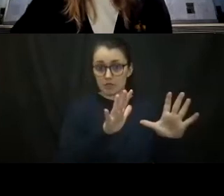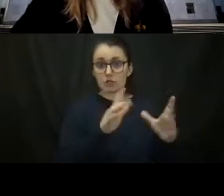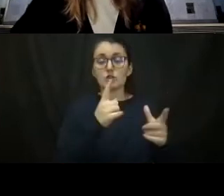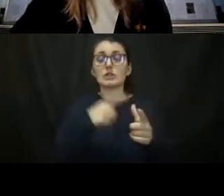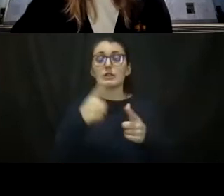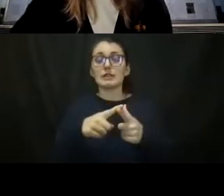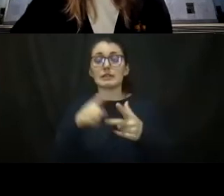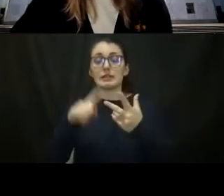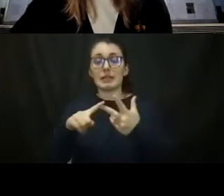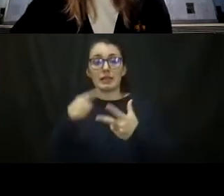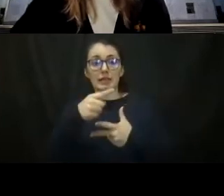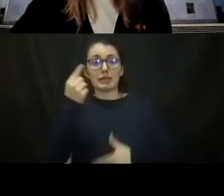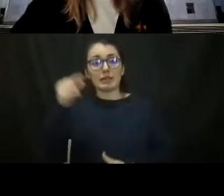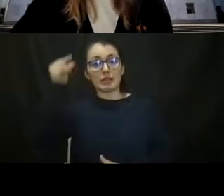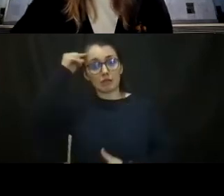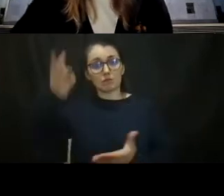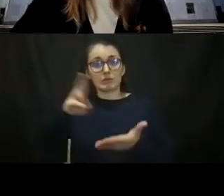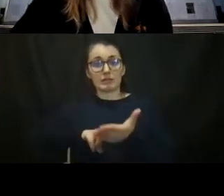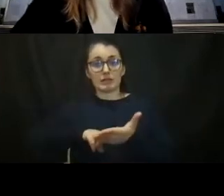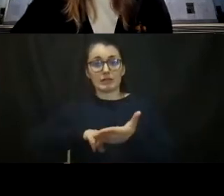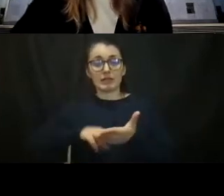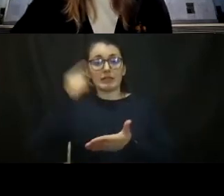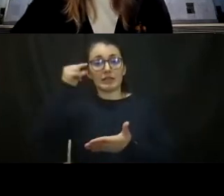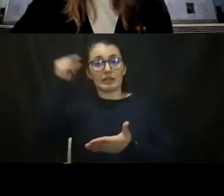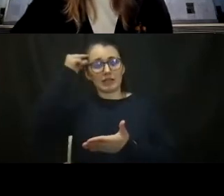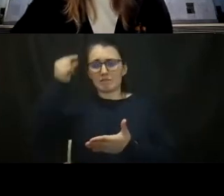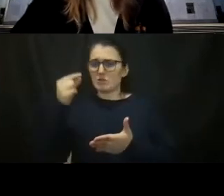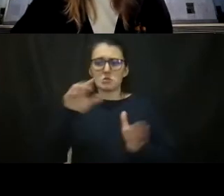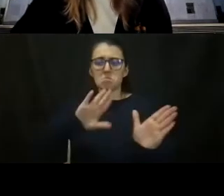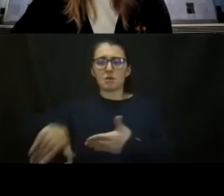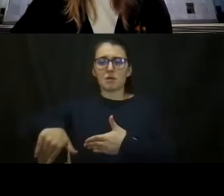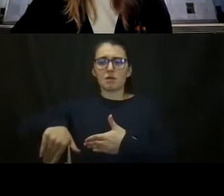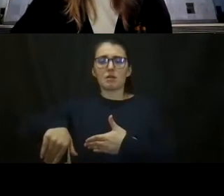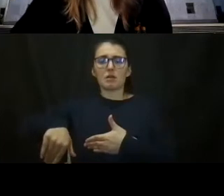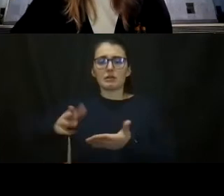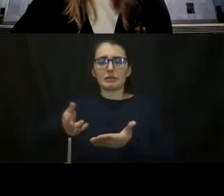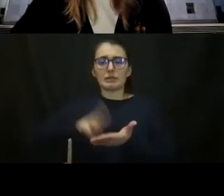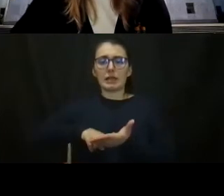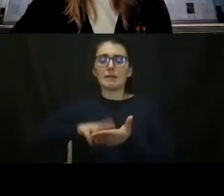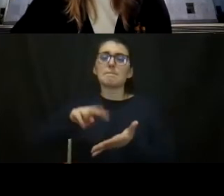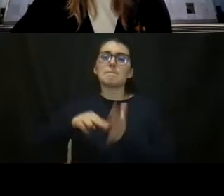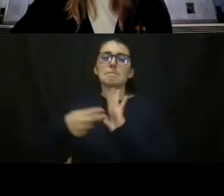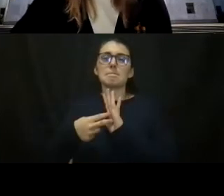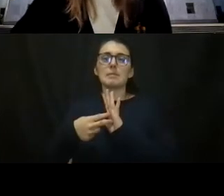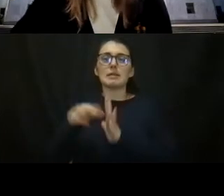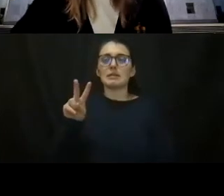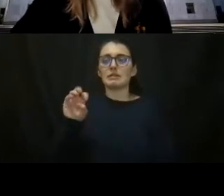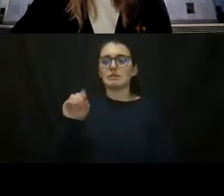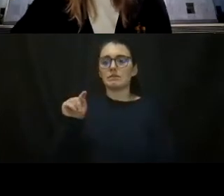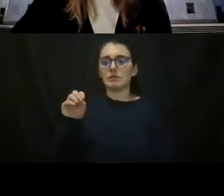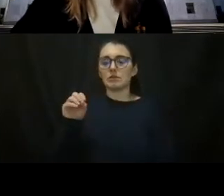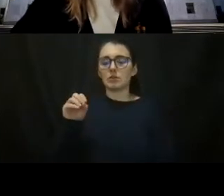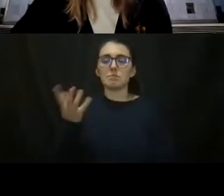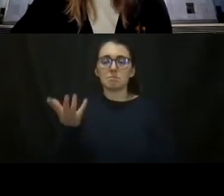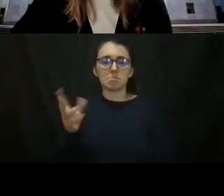and this is where a governor can sign it. Now, if a governor doesn't sign it, it's called a veto. The governor might be able to veto the bill or say that no, the governor